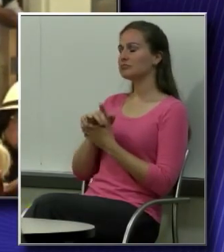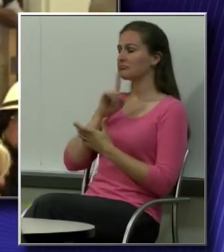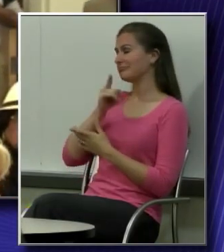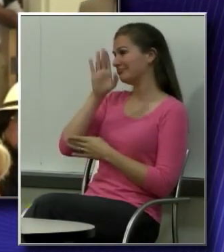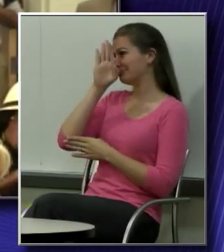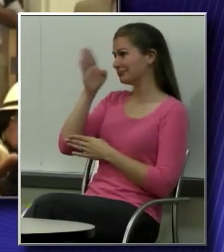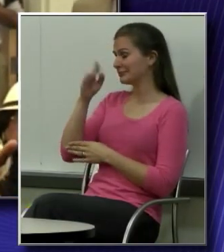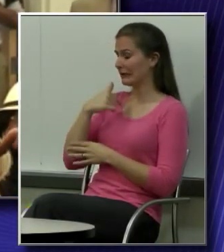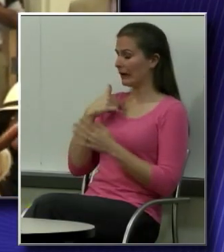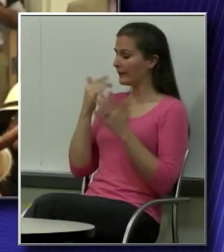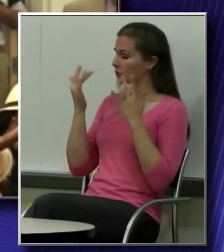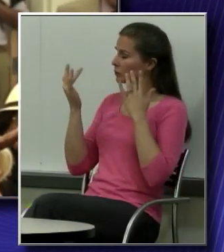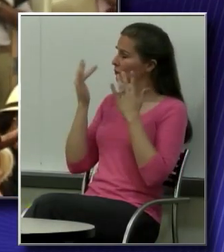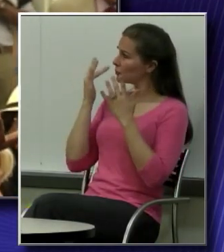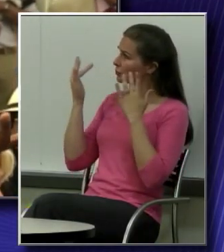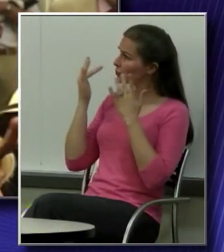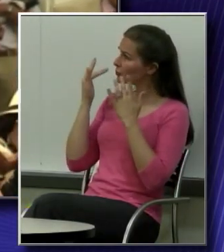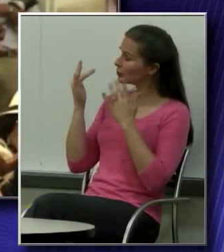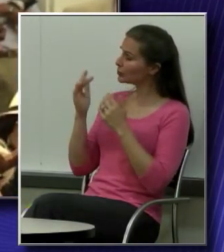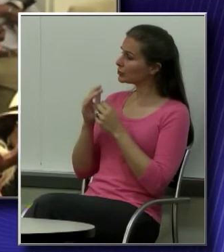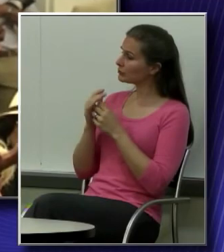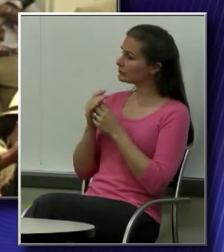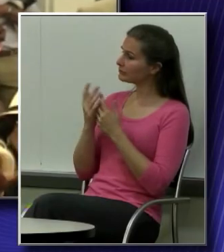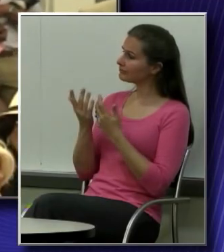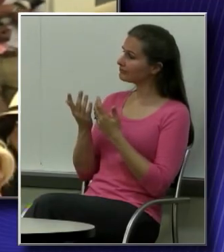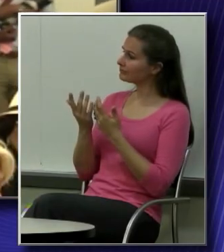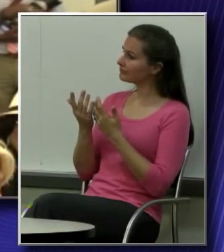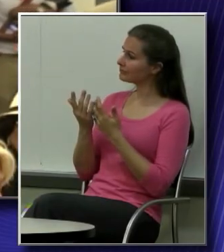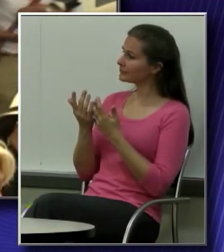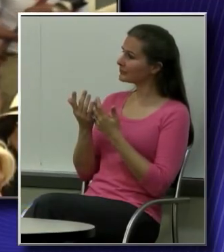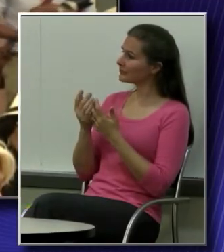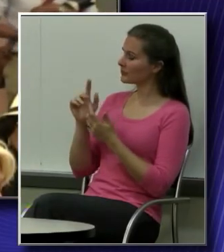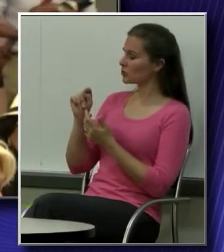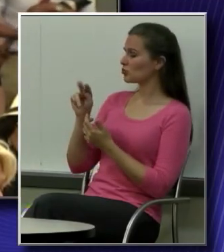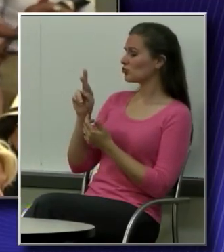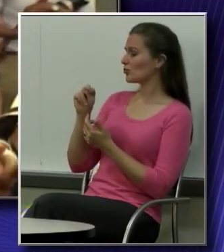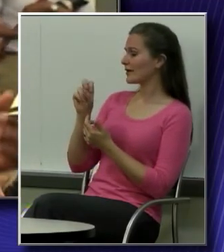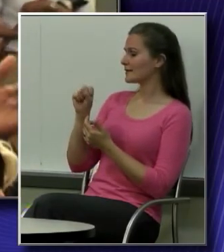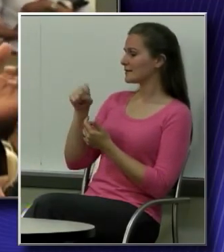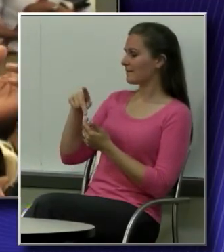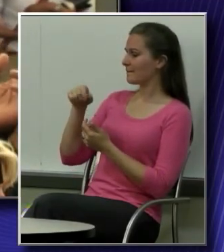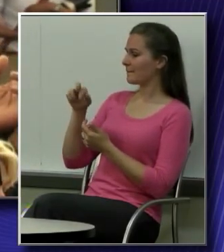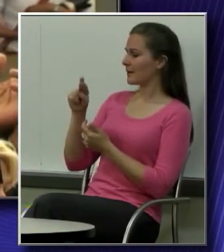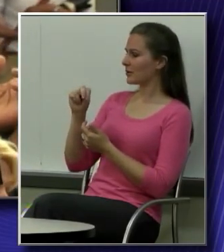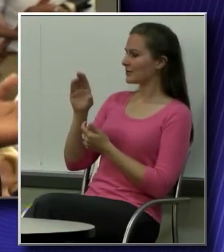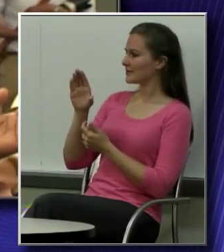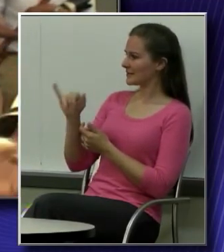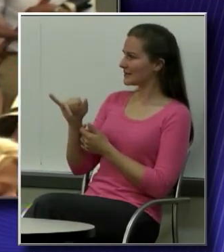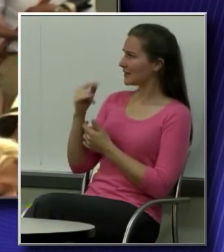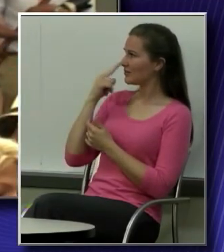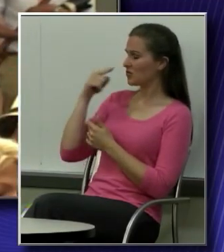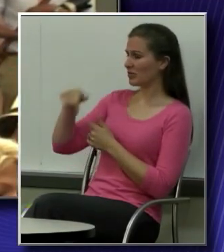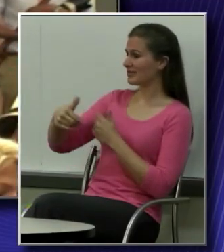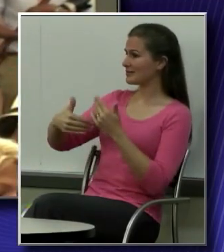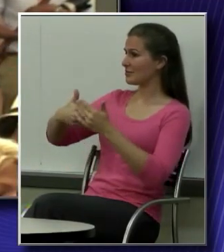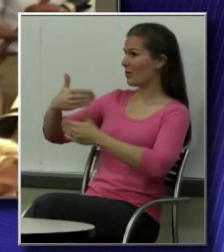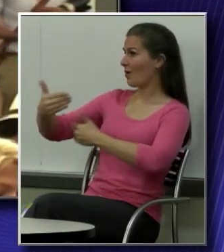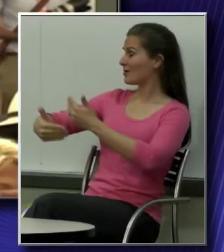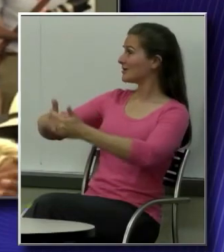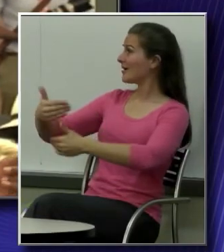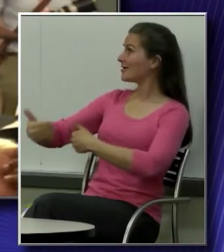I'm concerned about the level of transparency in this entire